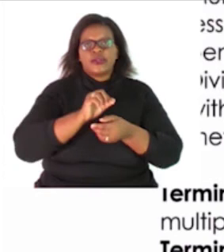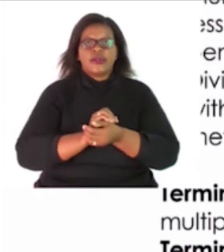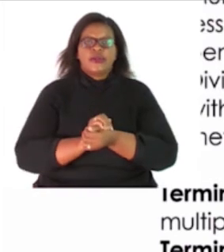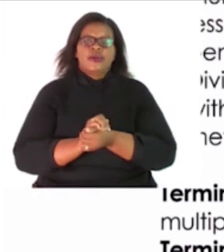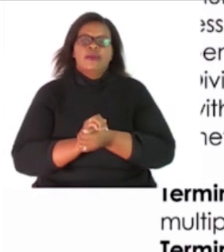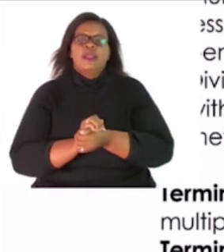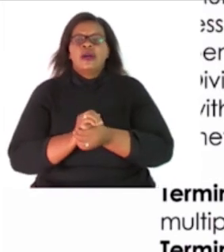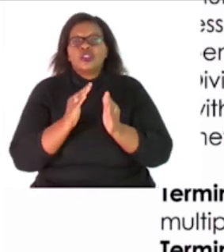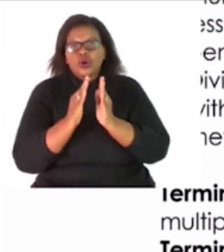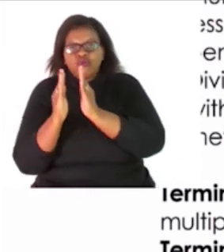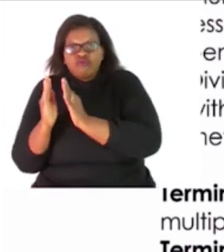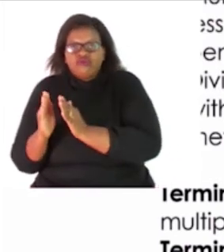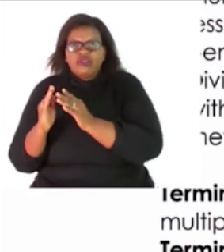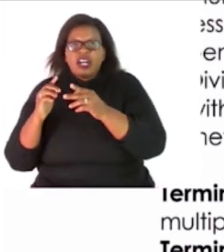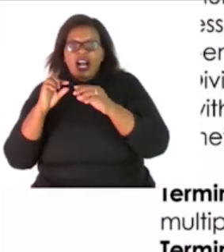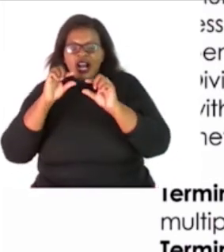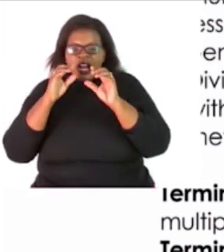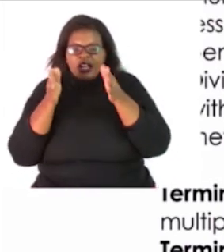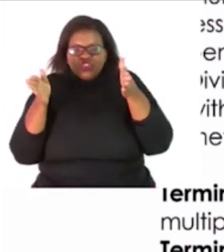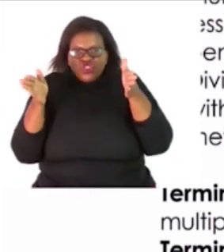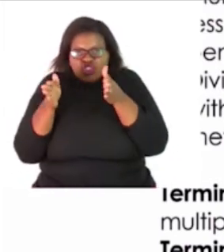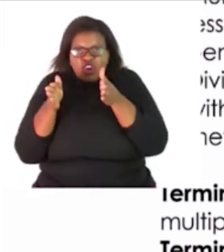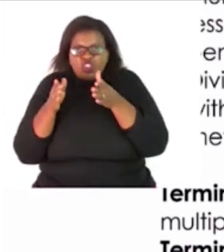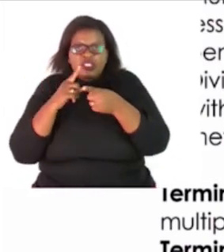Okay, we have a short multiplication sums here.